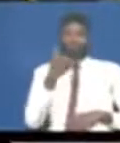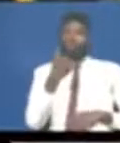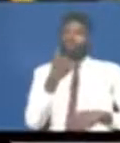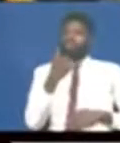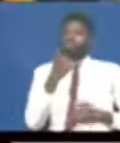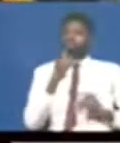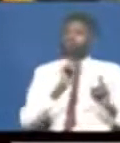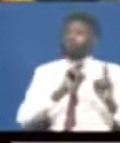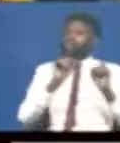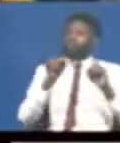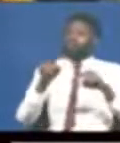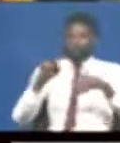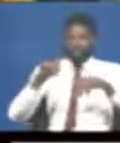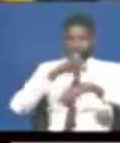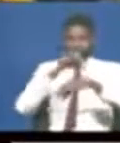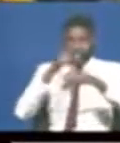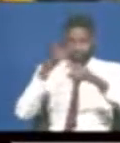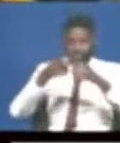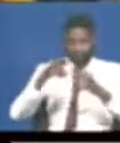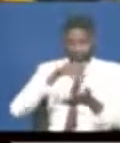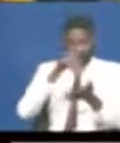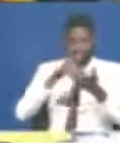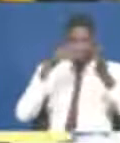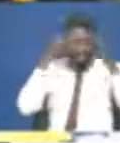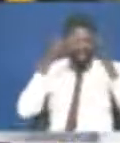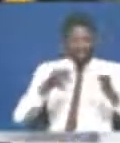the National Tiring Center can decide not to go,